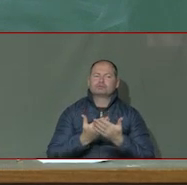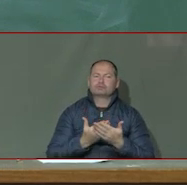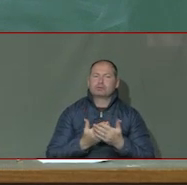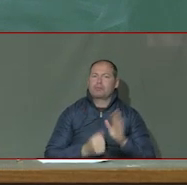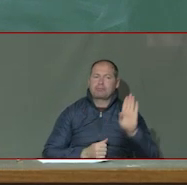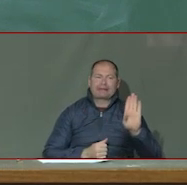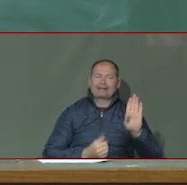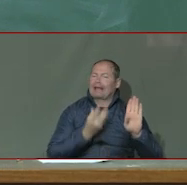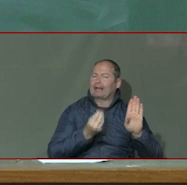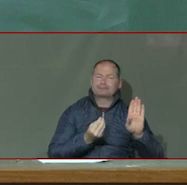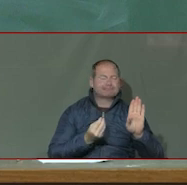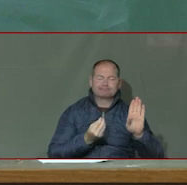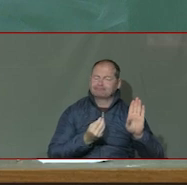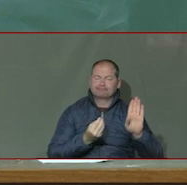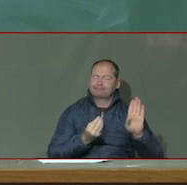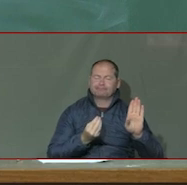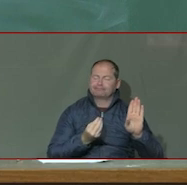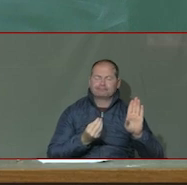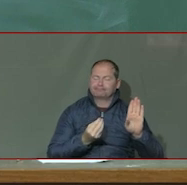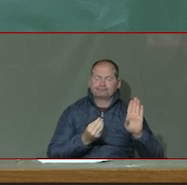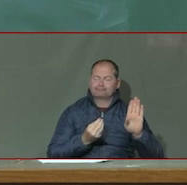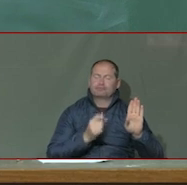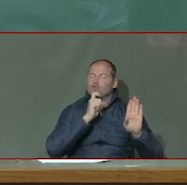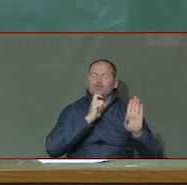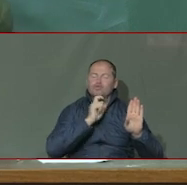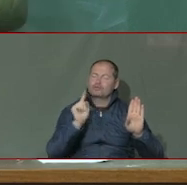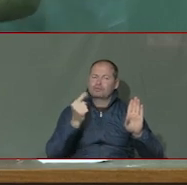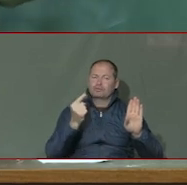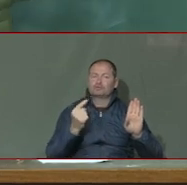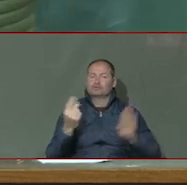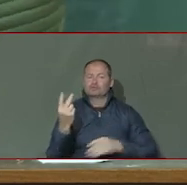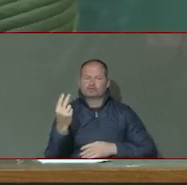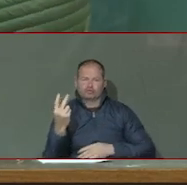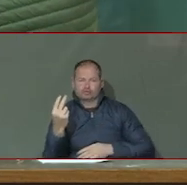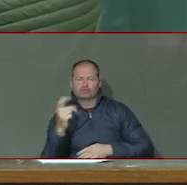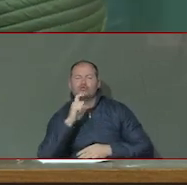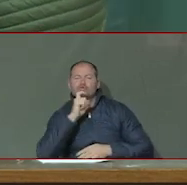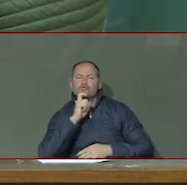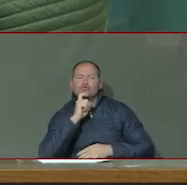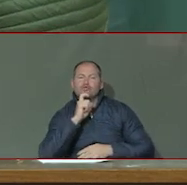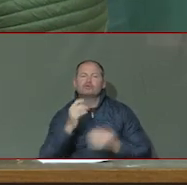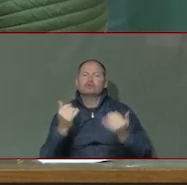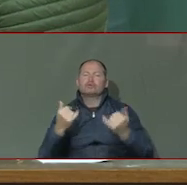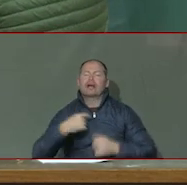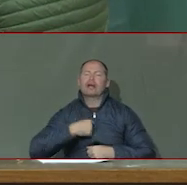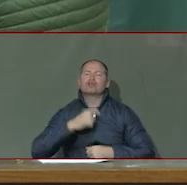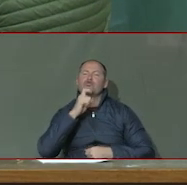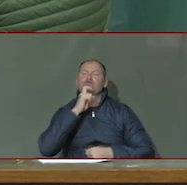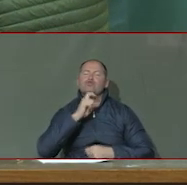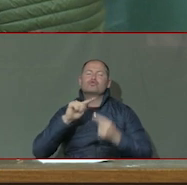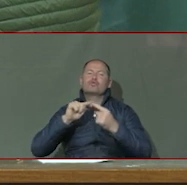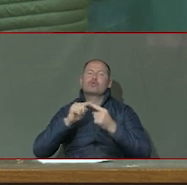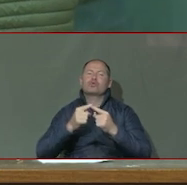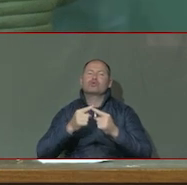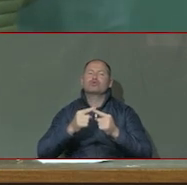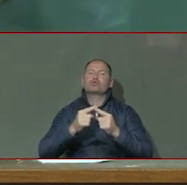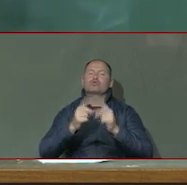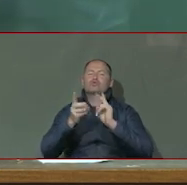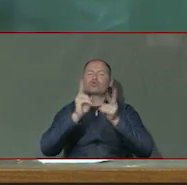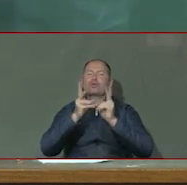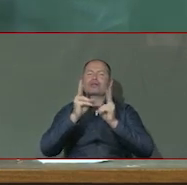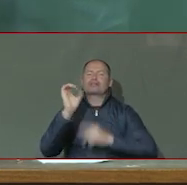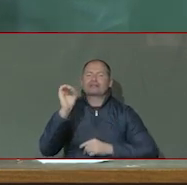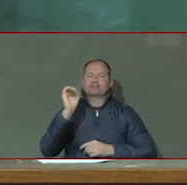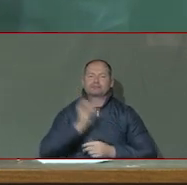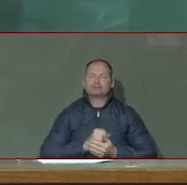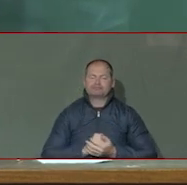so I cannot use B. So I can use any of these two. I'm going to use the point 12, 0. So we